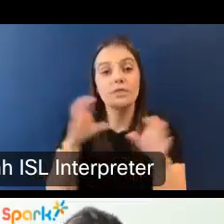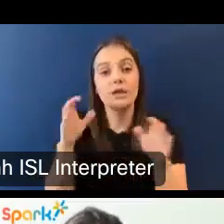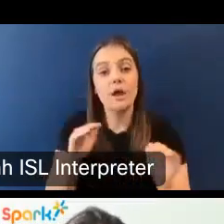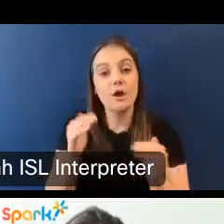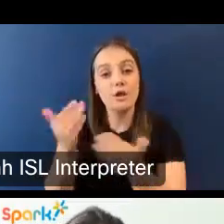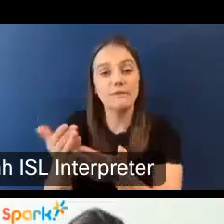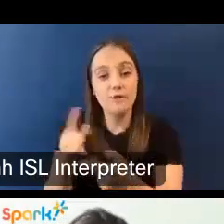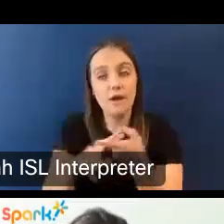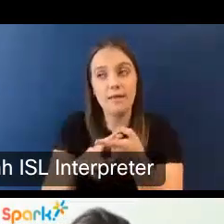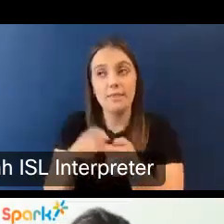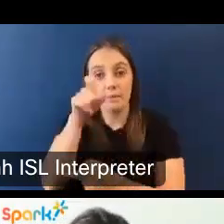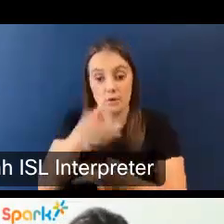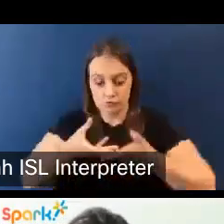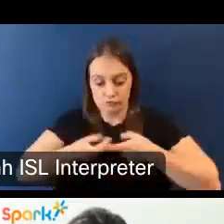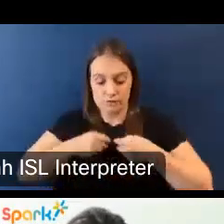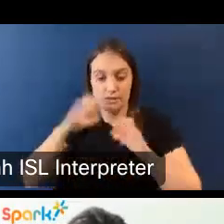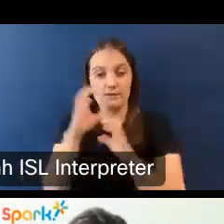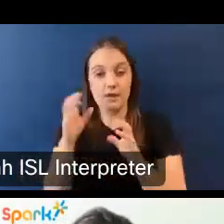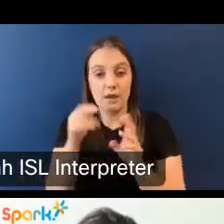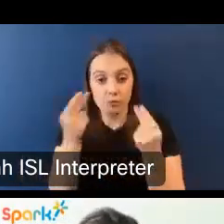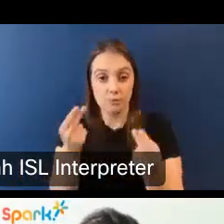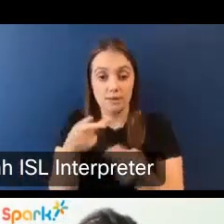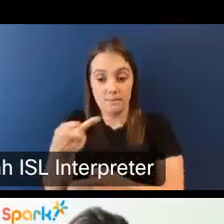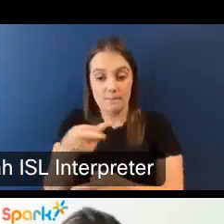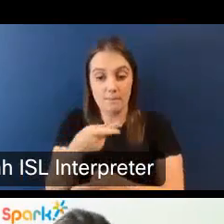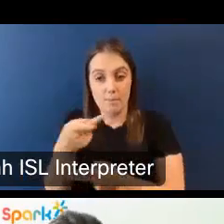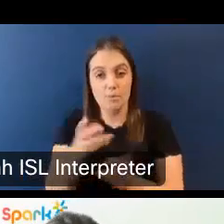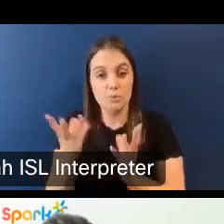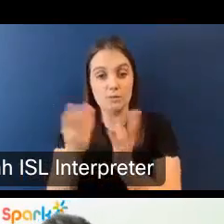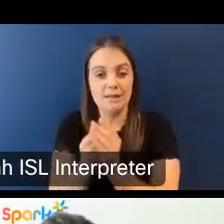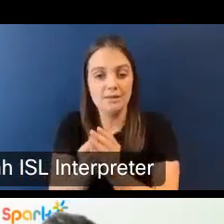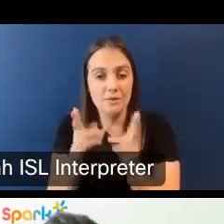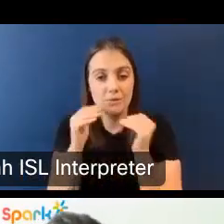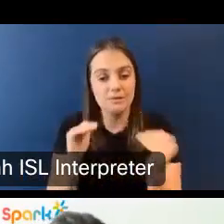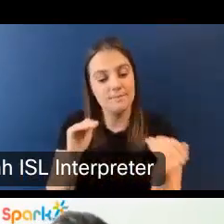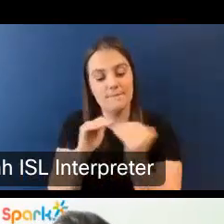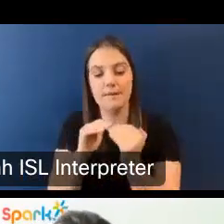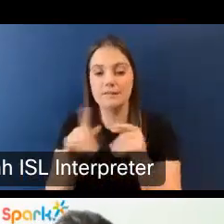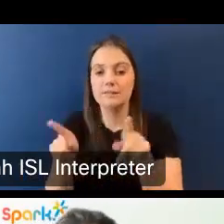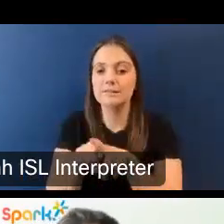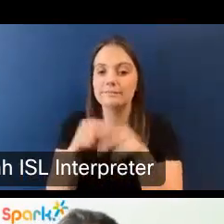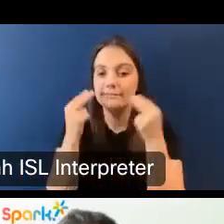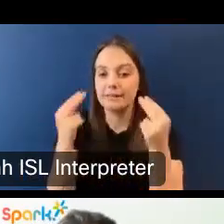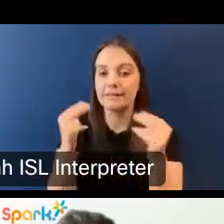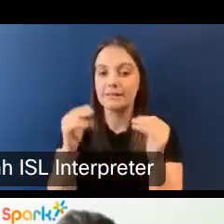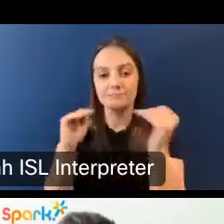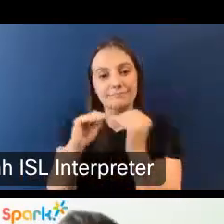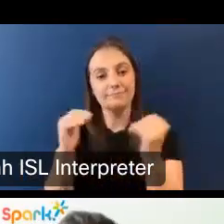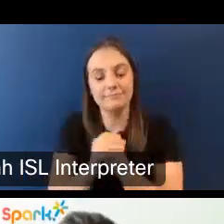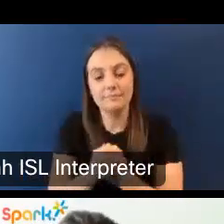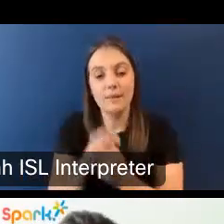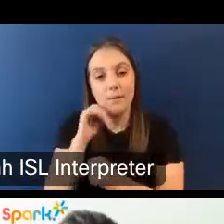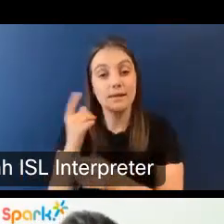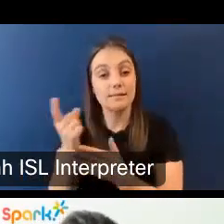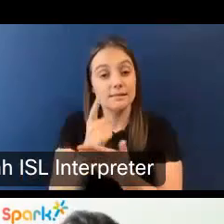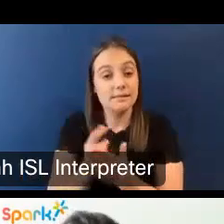because one cannot exist without the other, and one's needs cannot be put ahead of the other, because in order for a design to